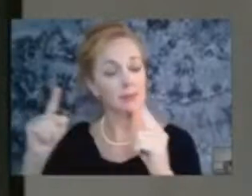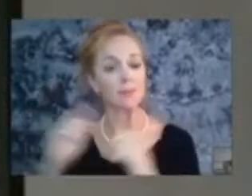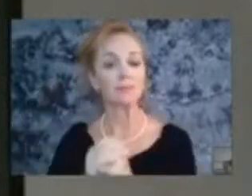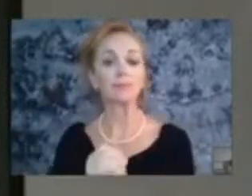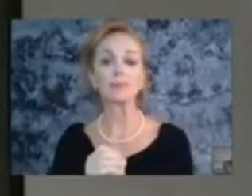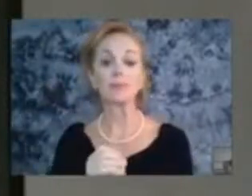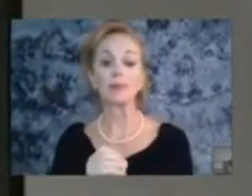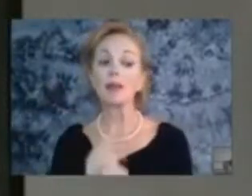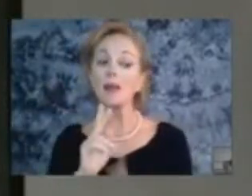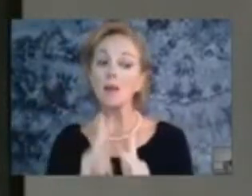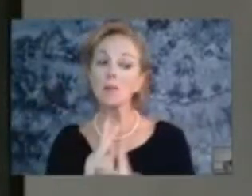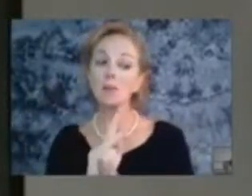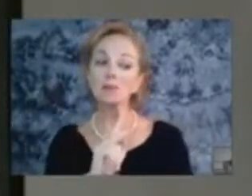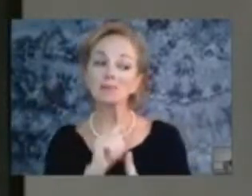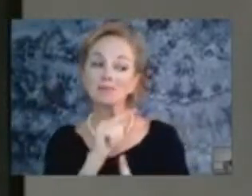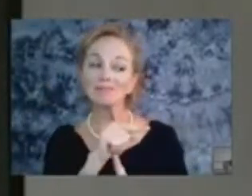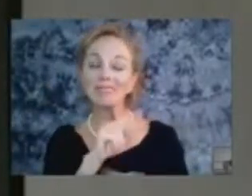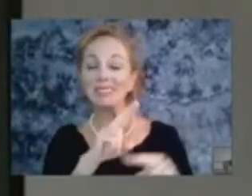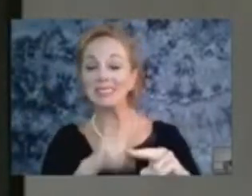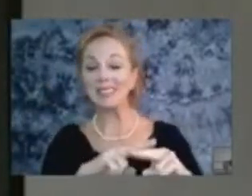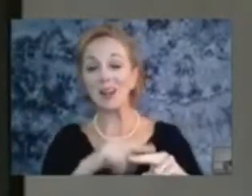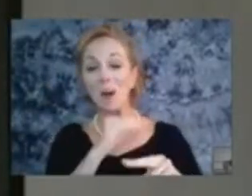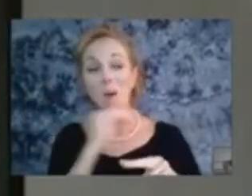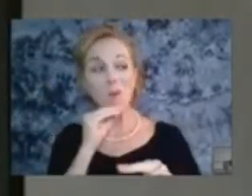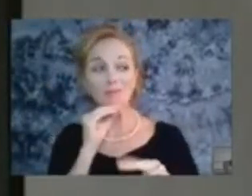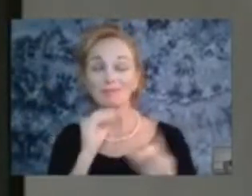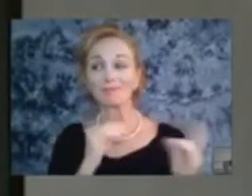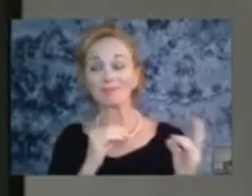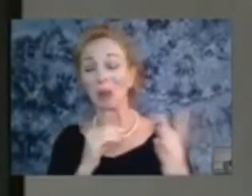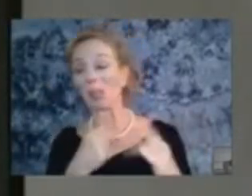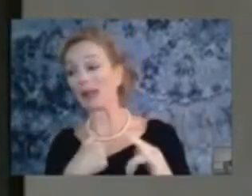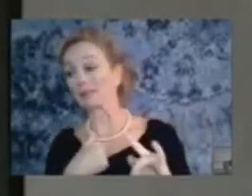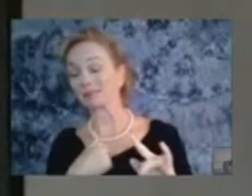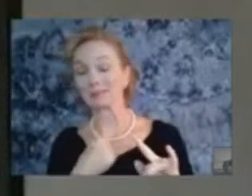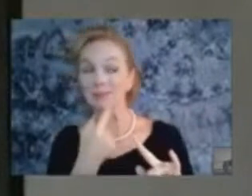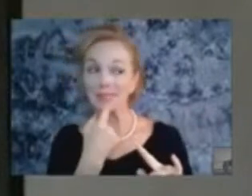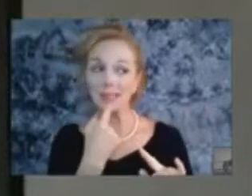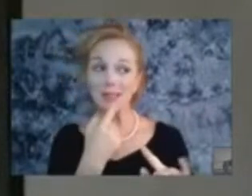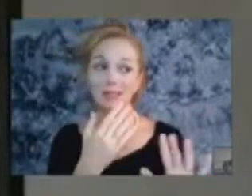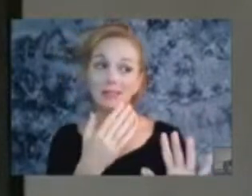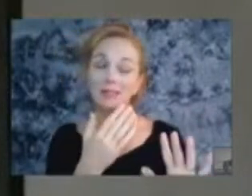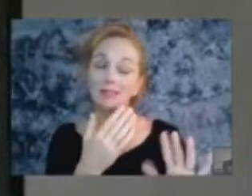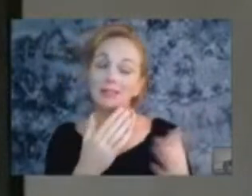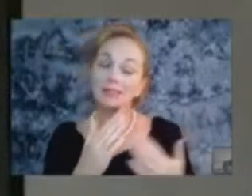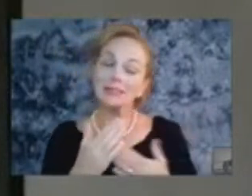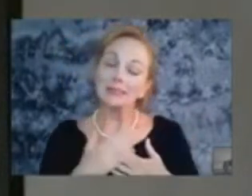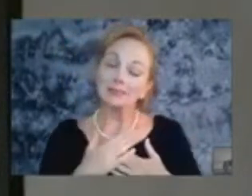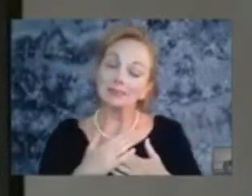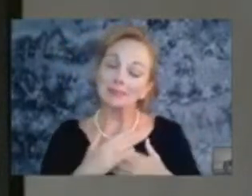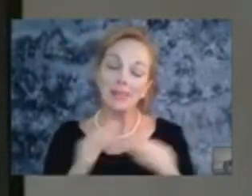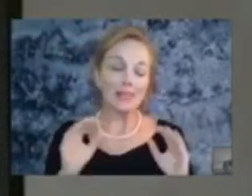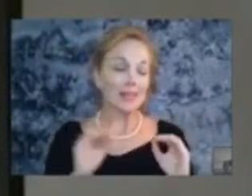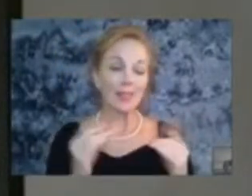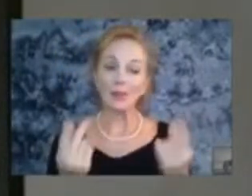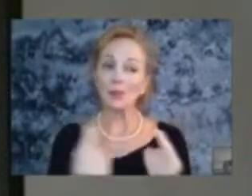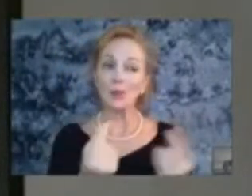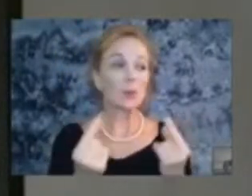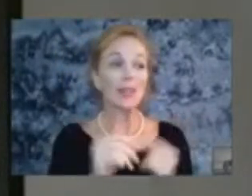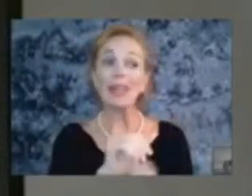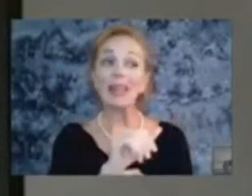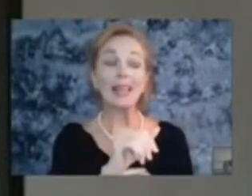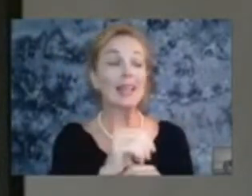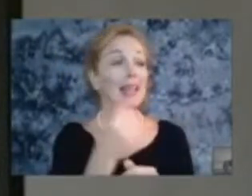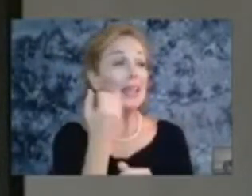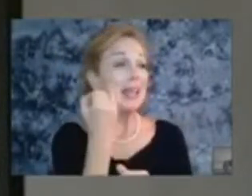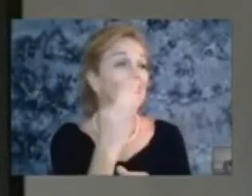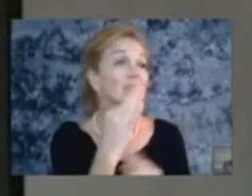not liking what I'm saying, people that may be. And that's just the way it's going to be right now. There's nothing we can, if anything was easy, we would have